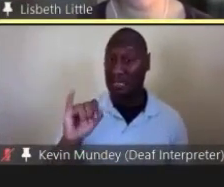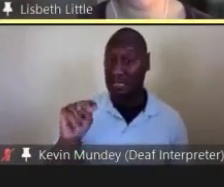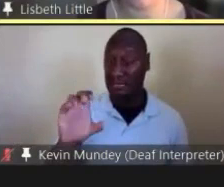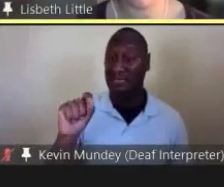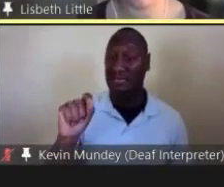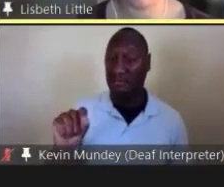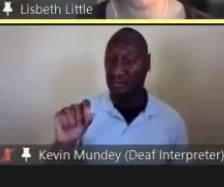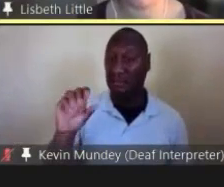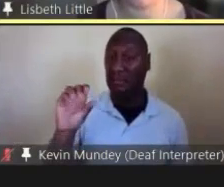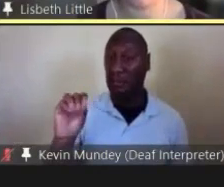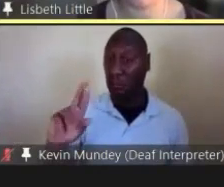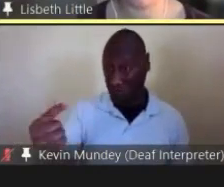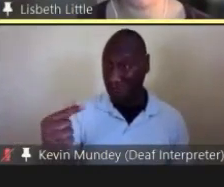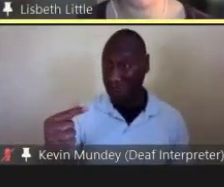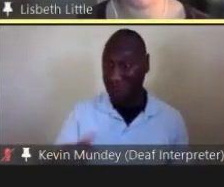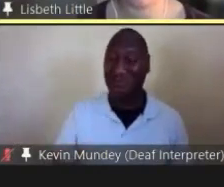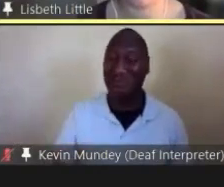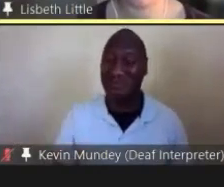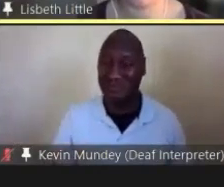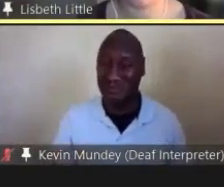www.uneinc.org.